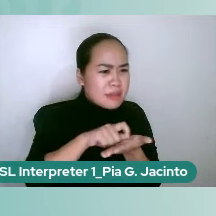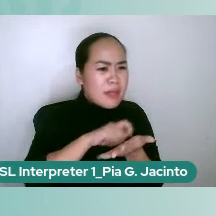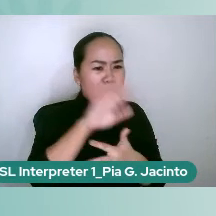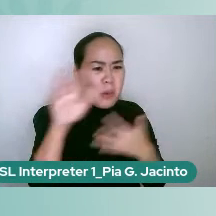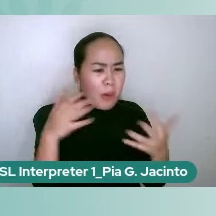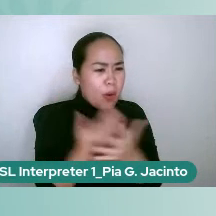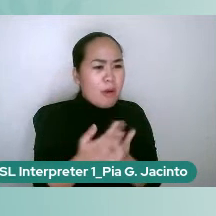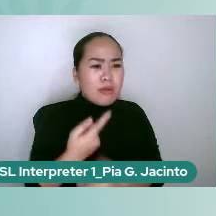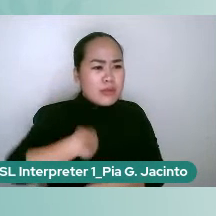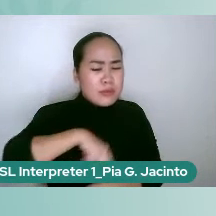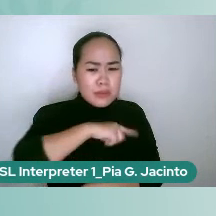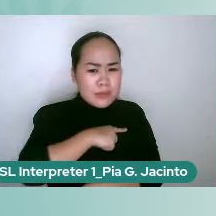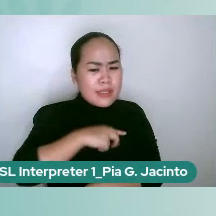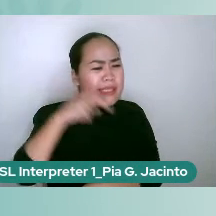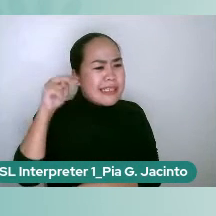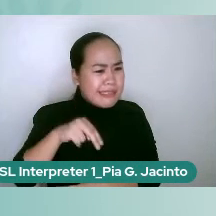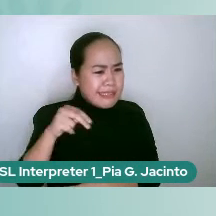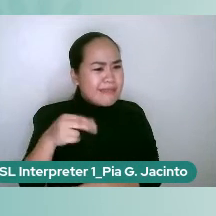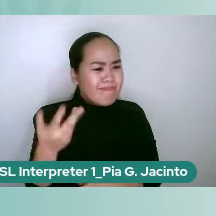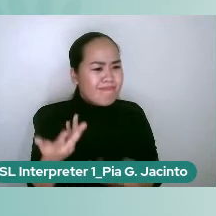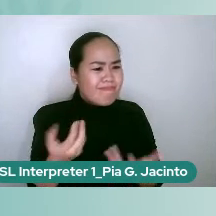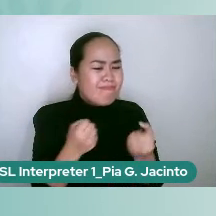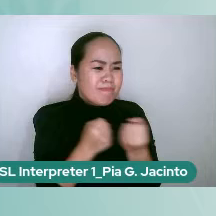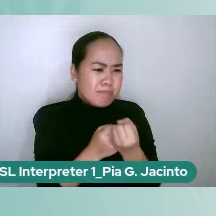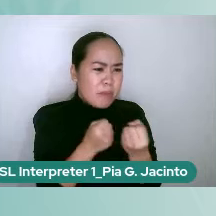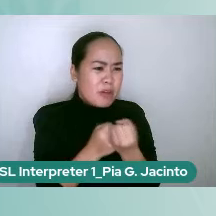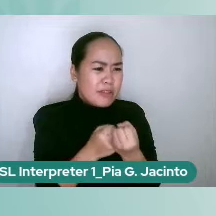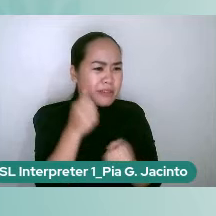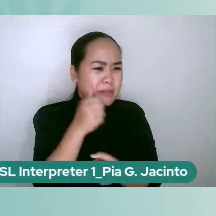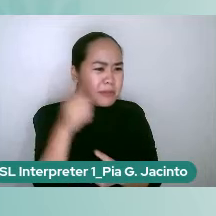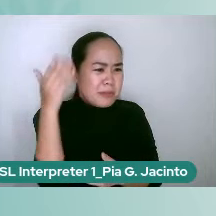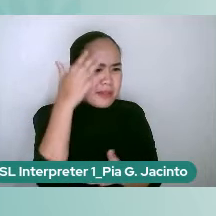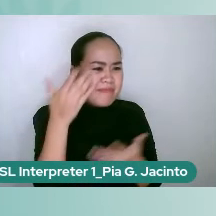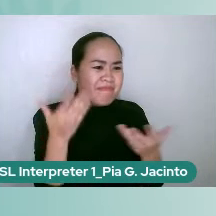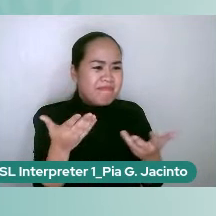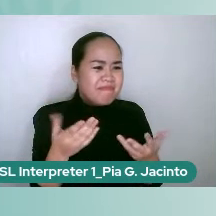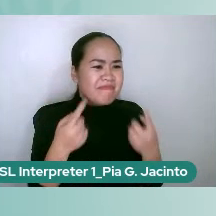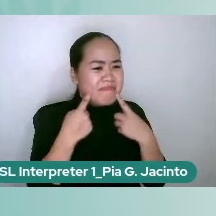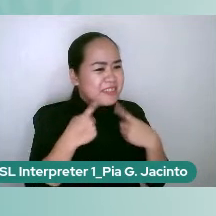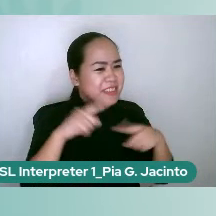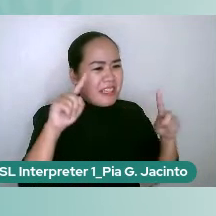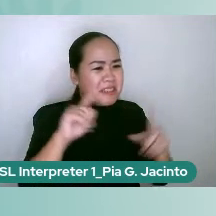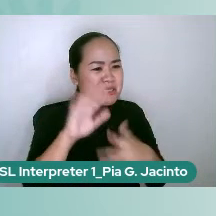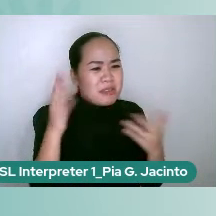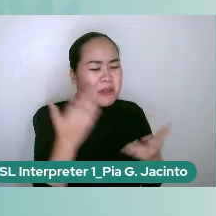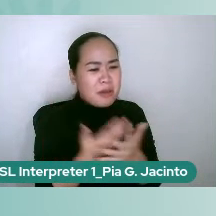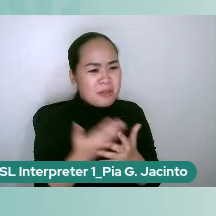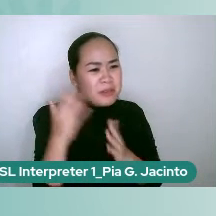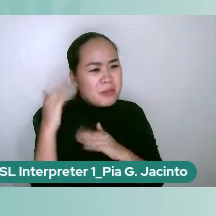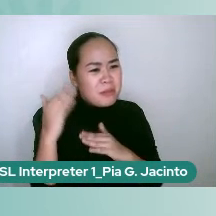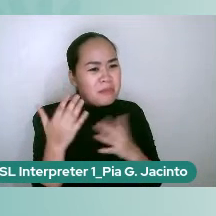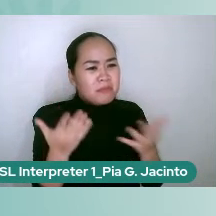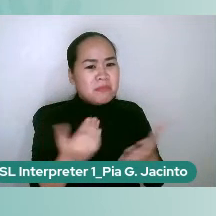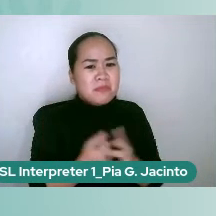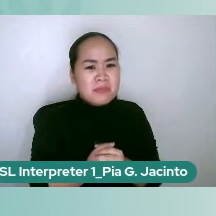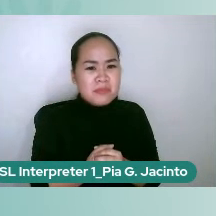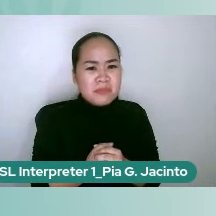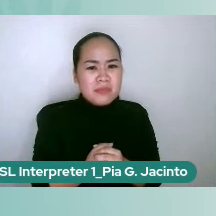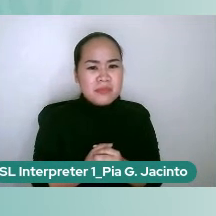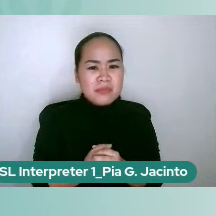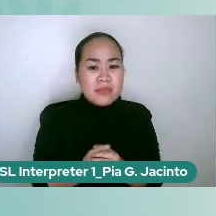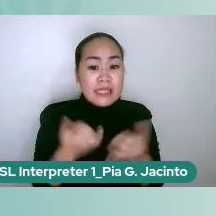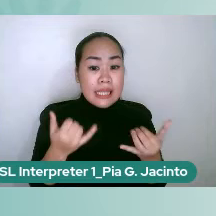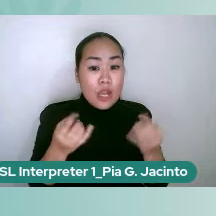at WHO, working with our UN partners, are with you to achieve this target. And you in the region have also taken